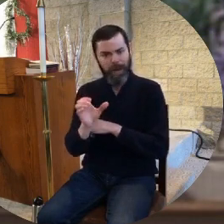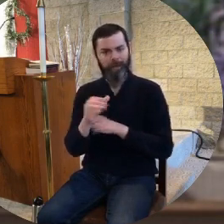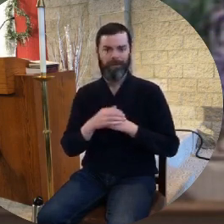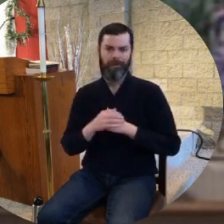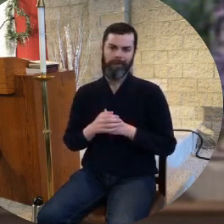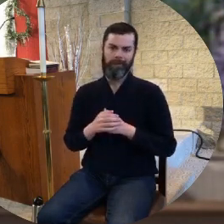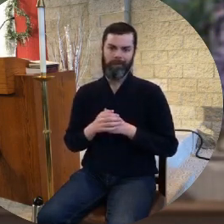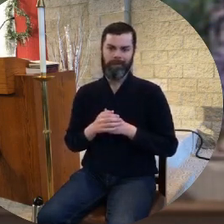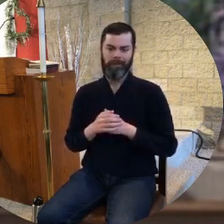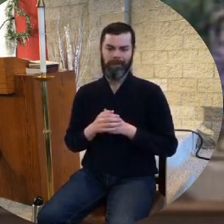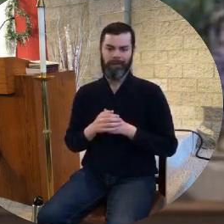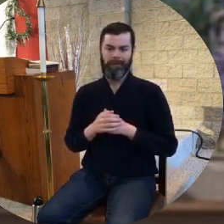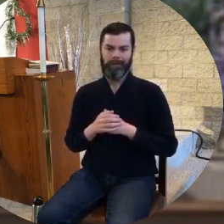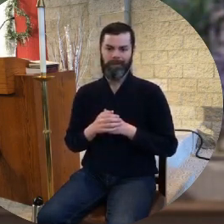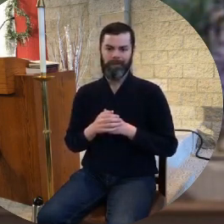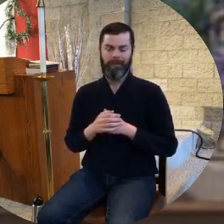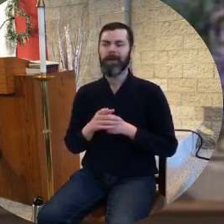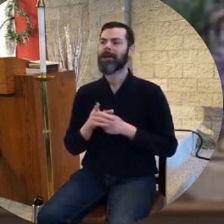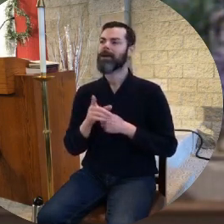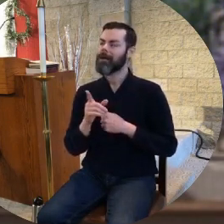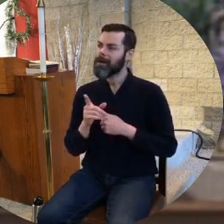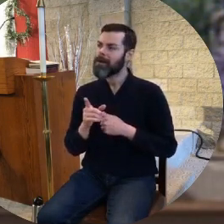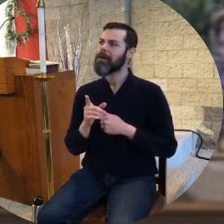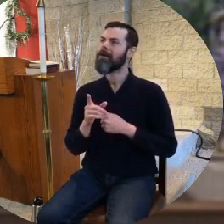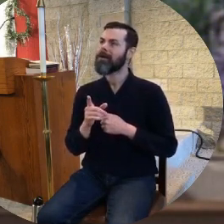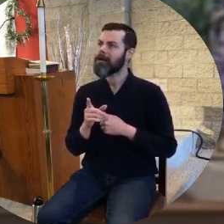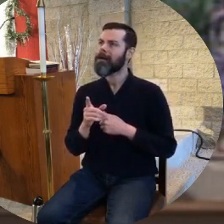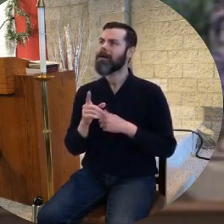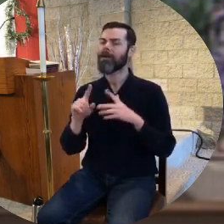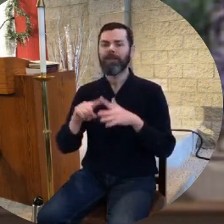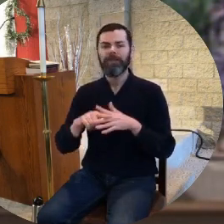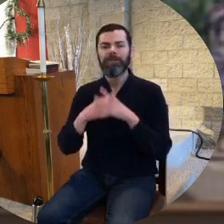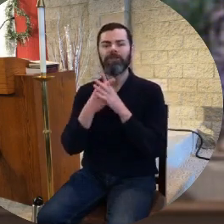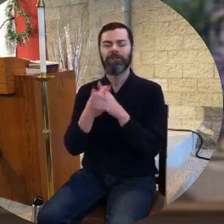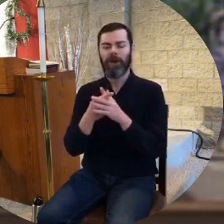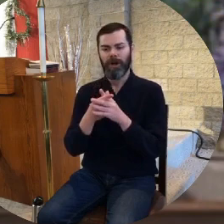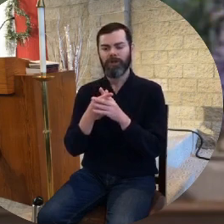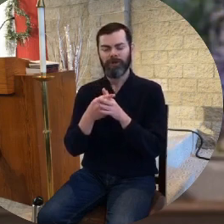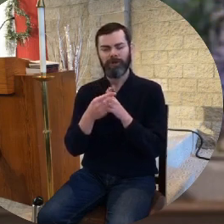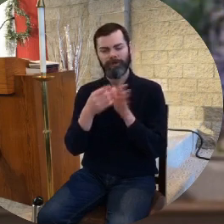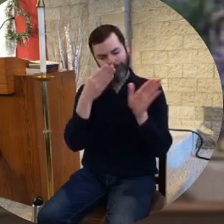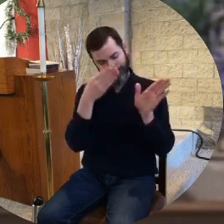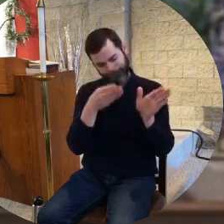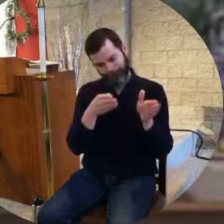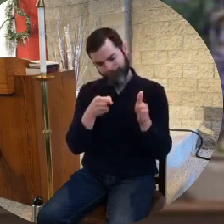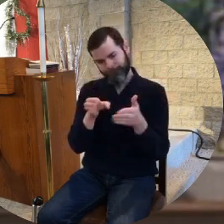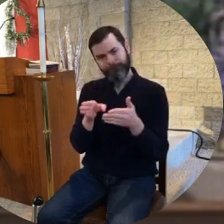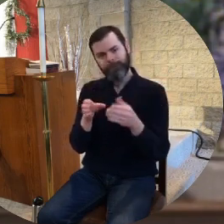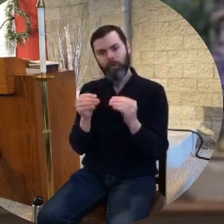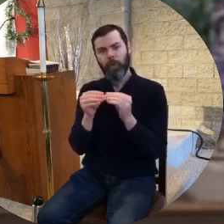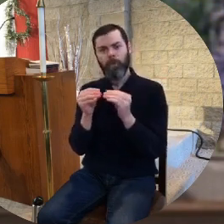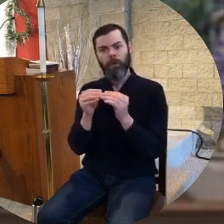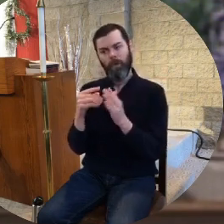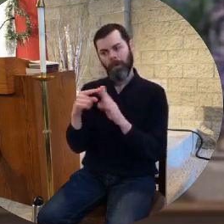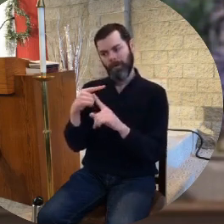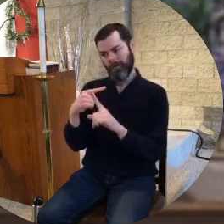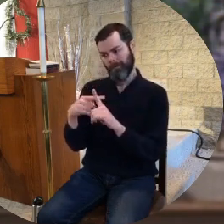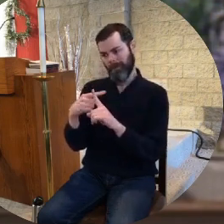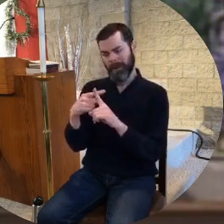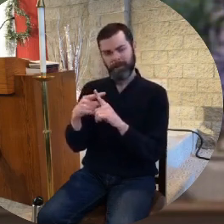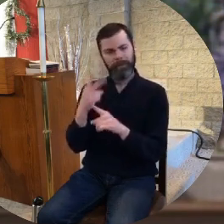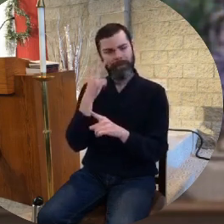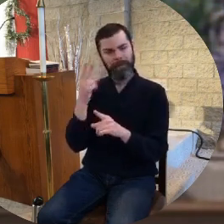then we begin to co-create differently in our life. We begin to see things different. You